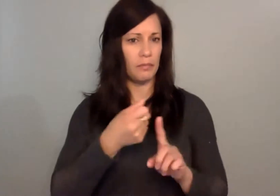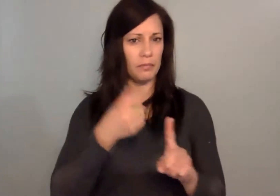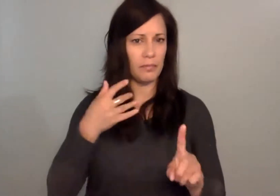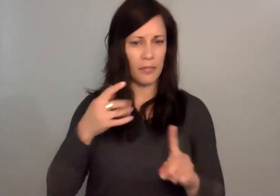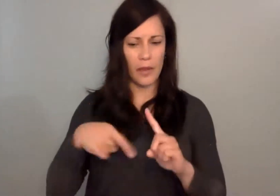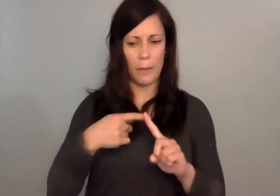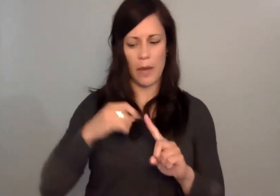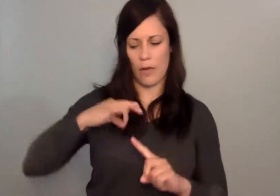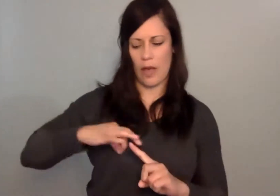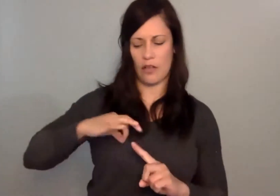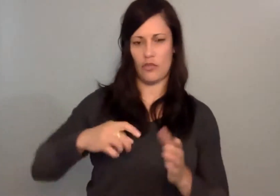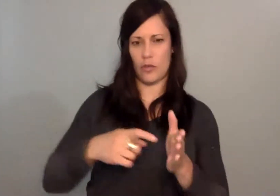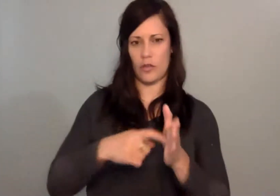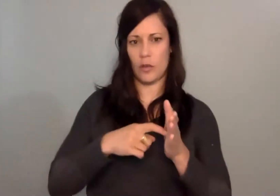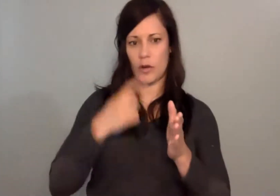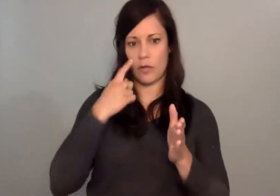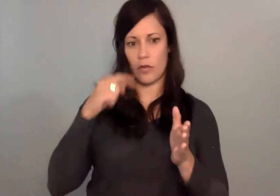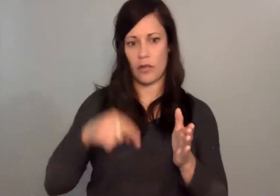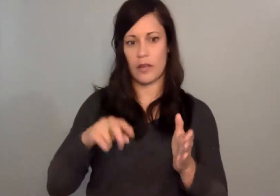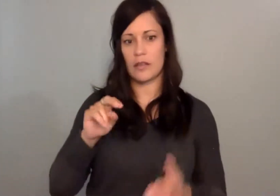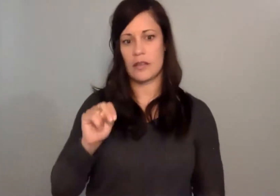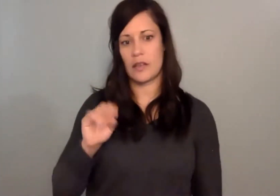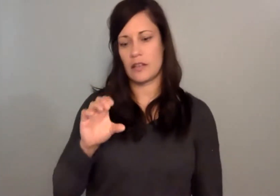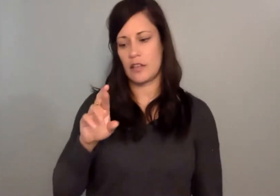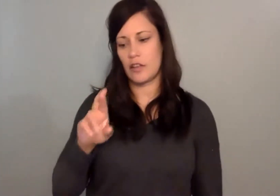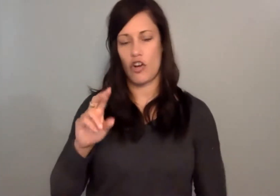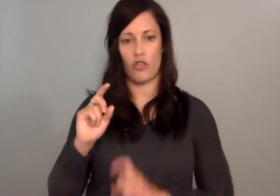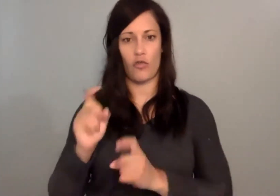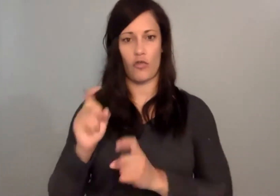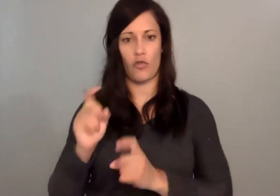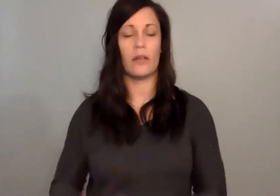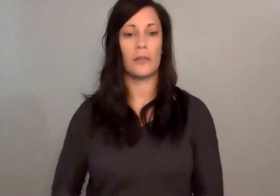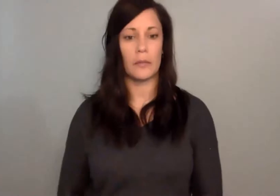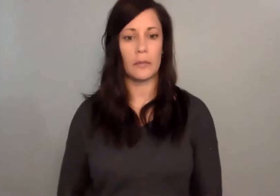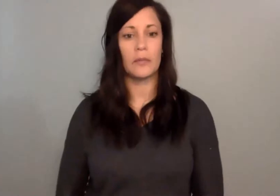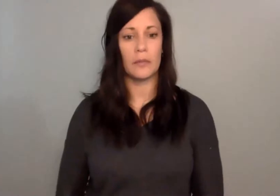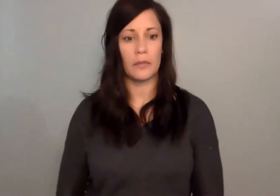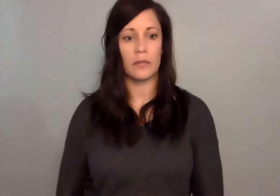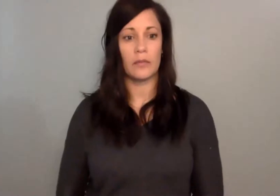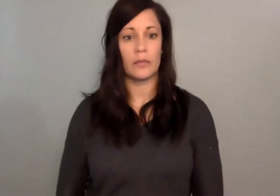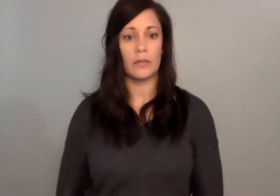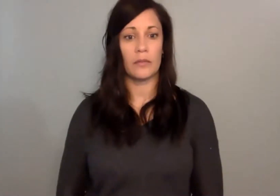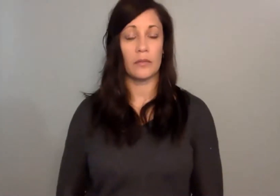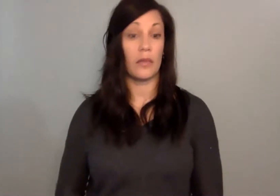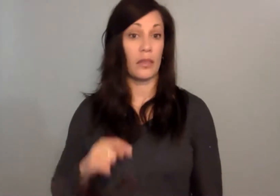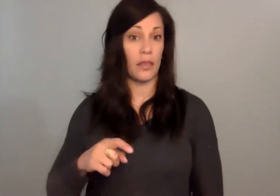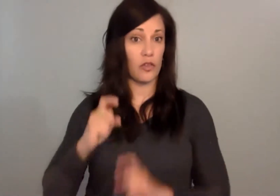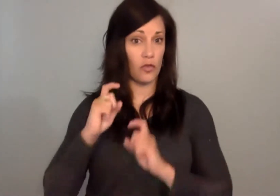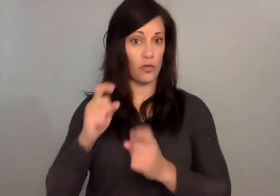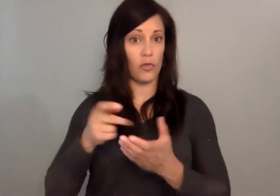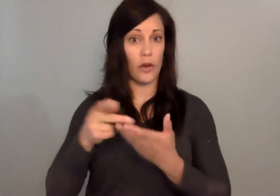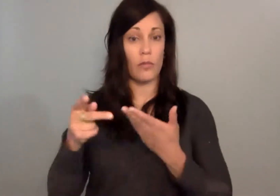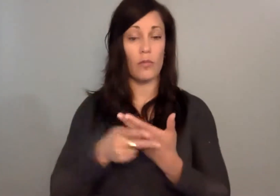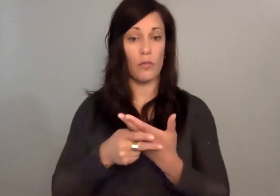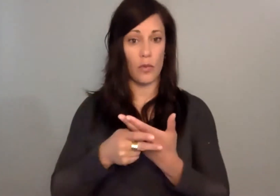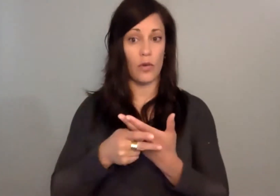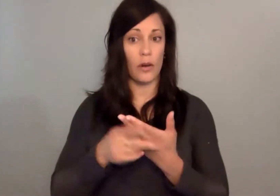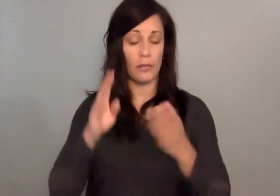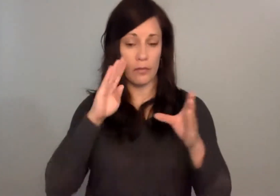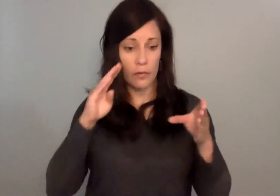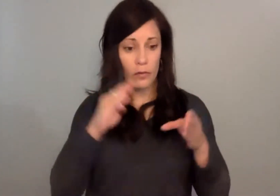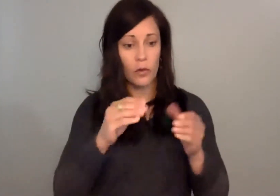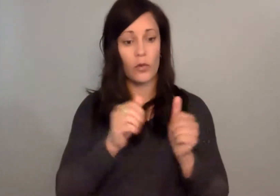eligibility requirements for the NCR grants. The grant program is designed to center